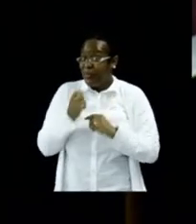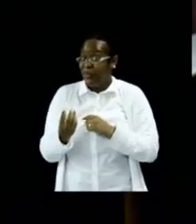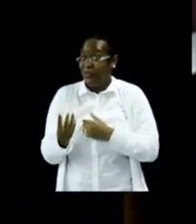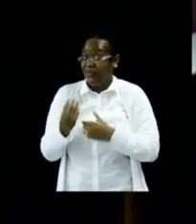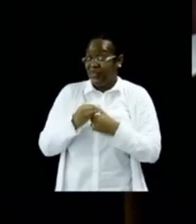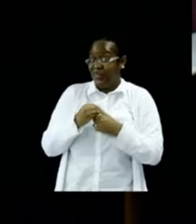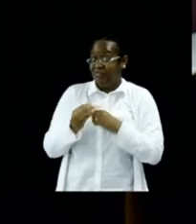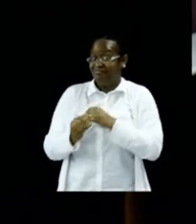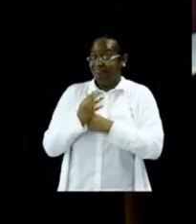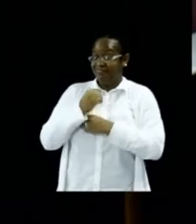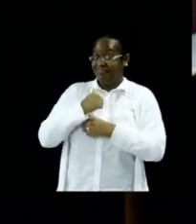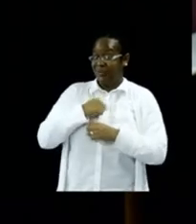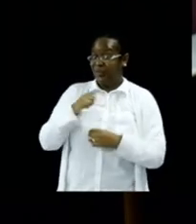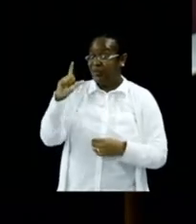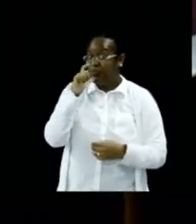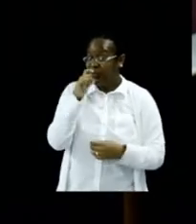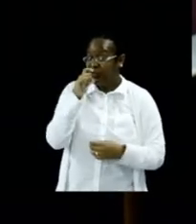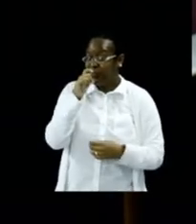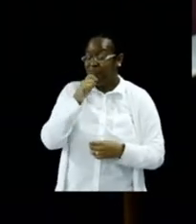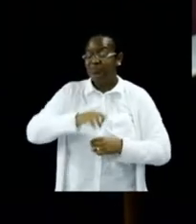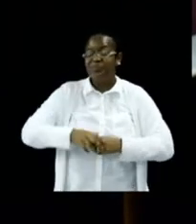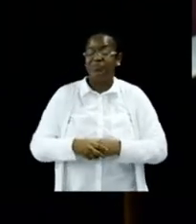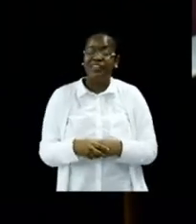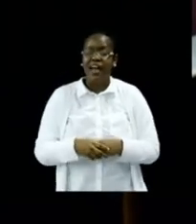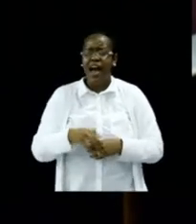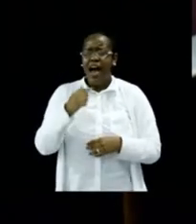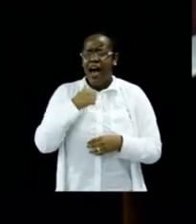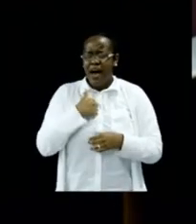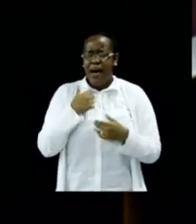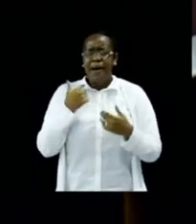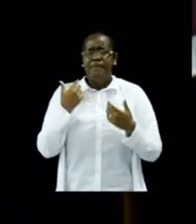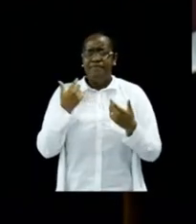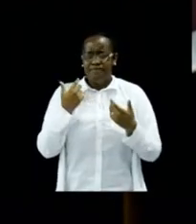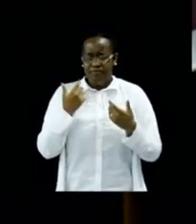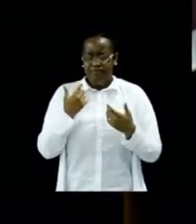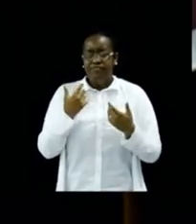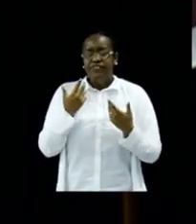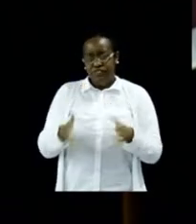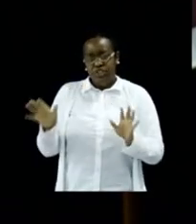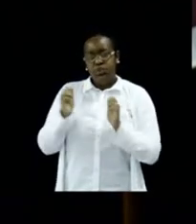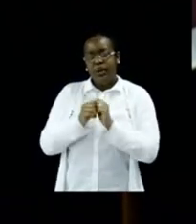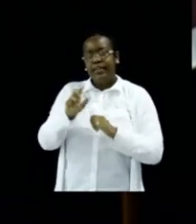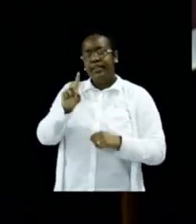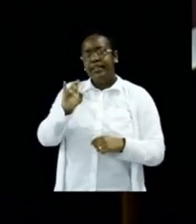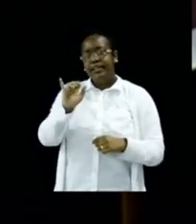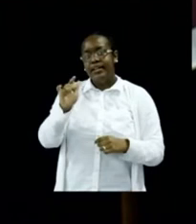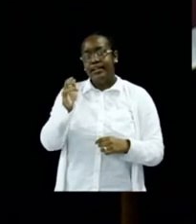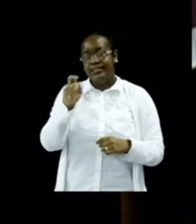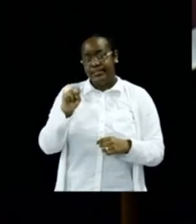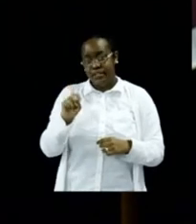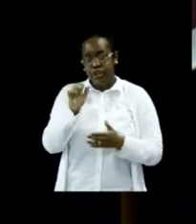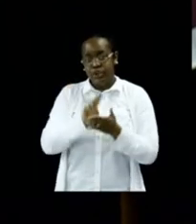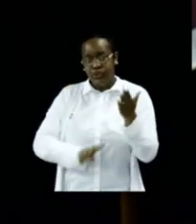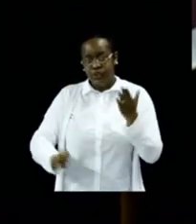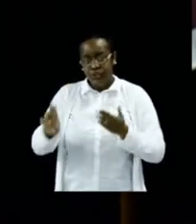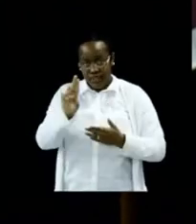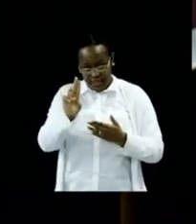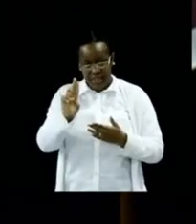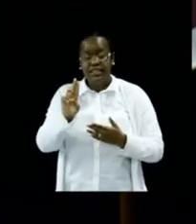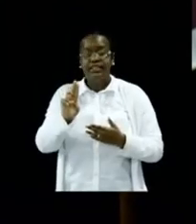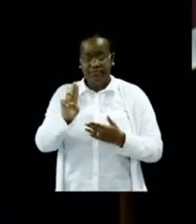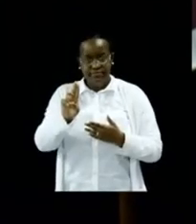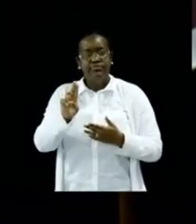me. When I came back from Dillard University, I was offered a job at